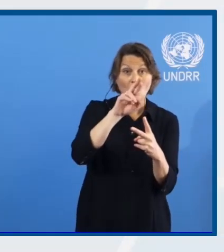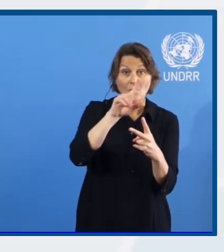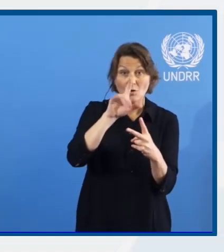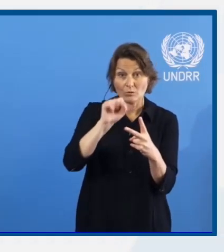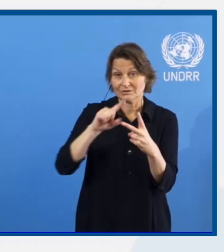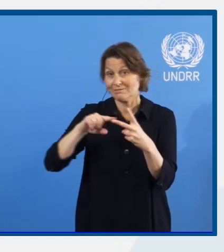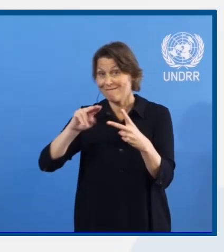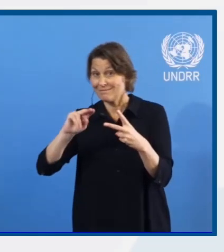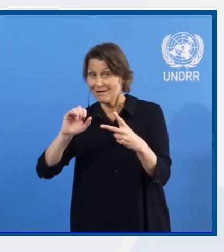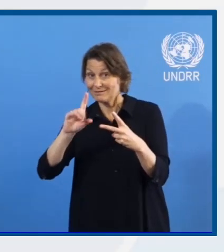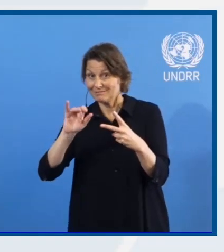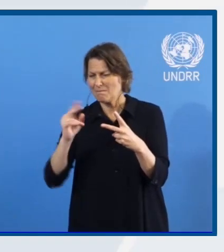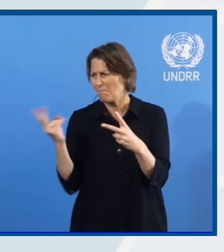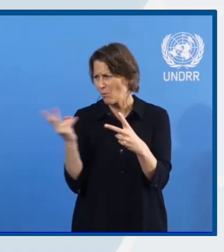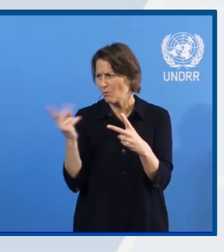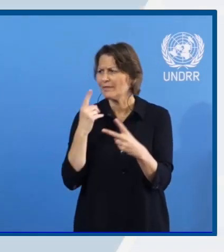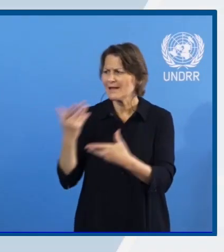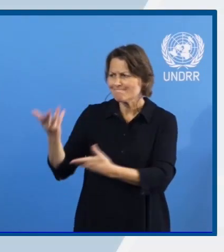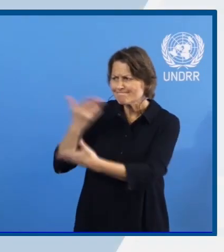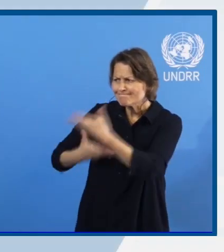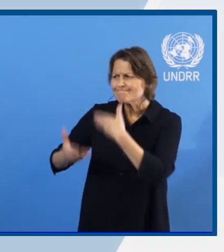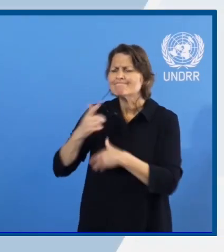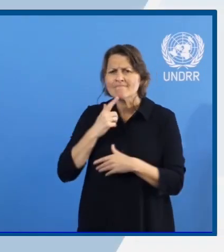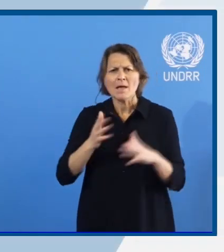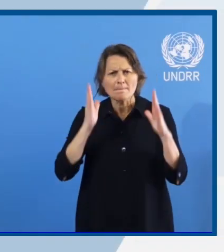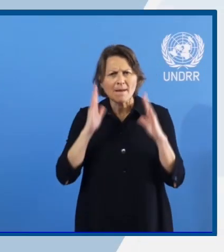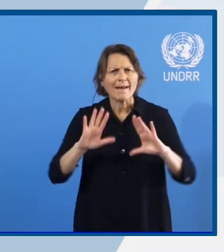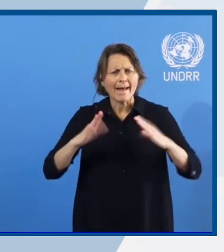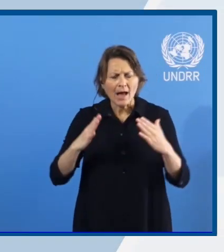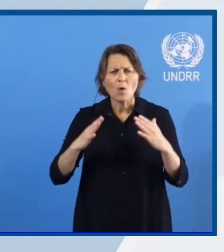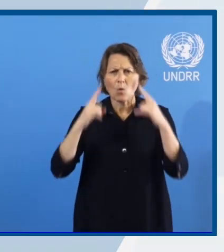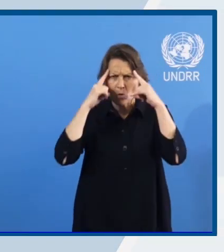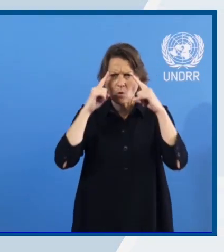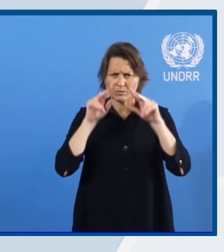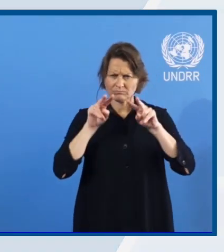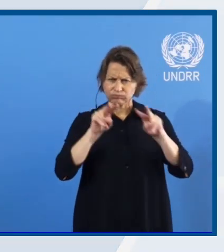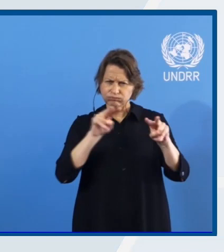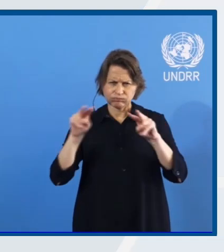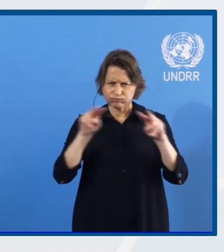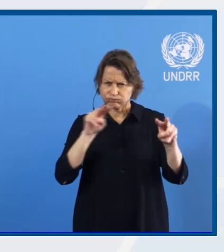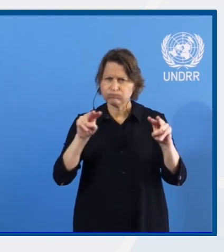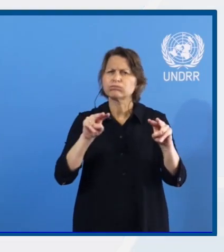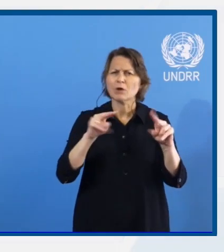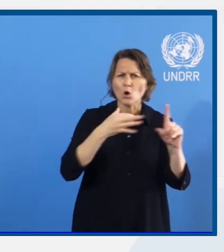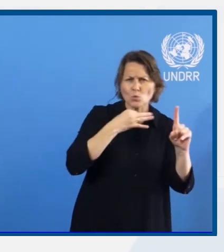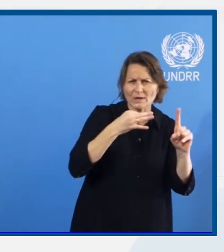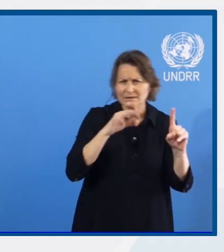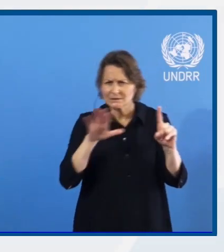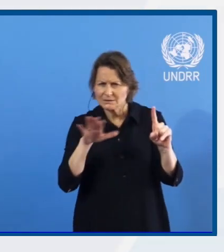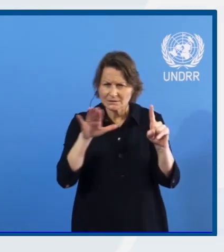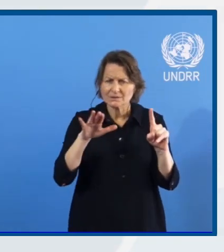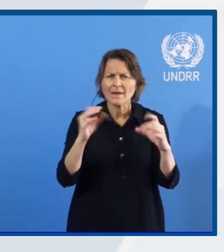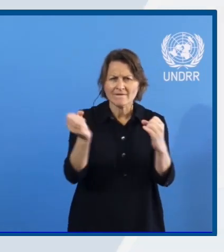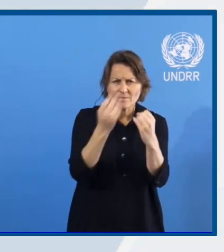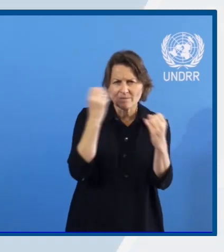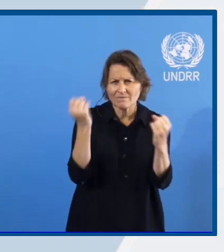Both seem to stress the importance of communicating risk. In the case of Carlos, he spoke a good deal